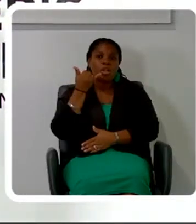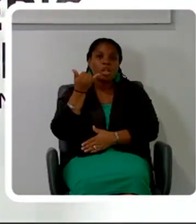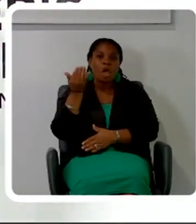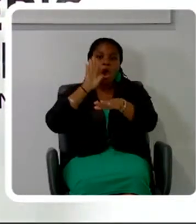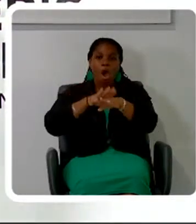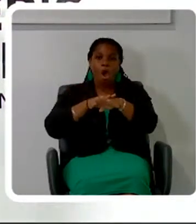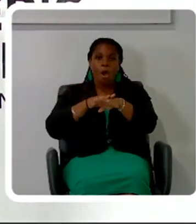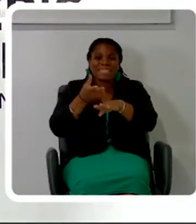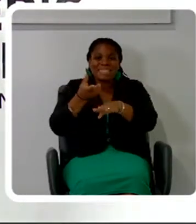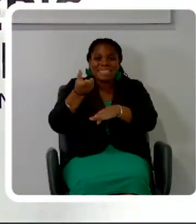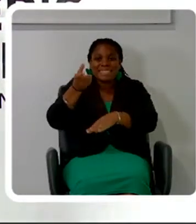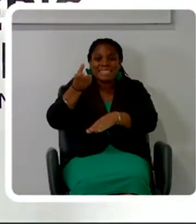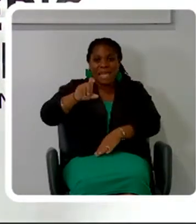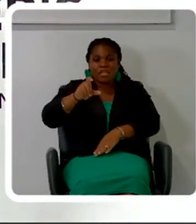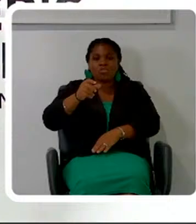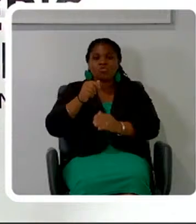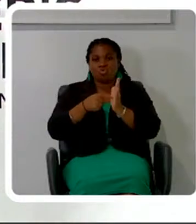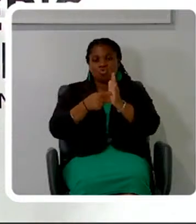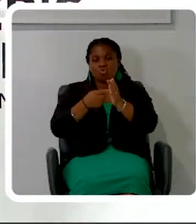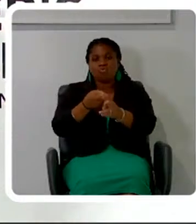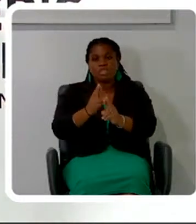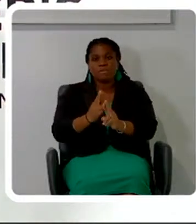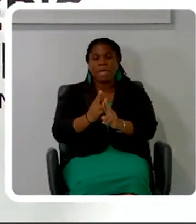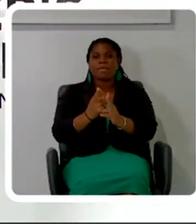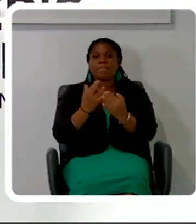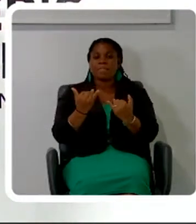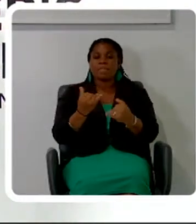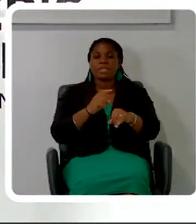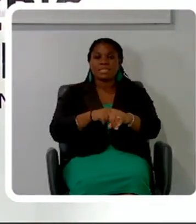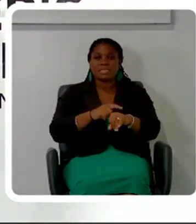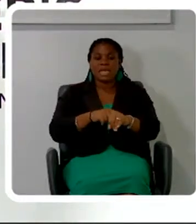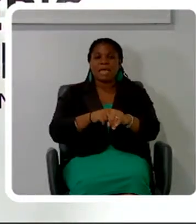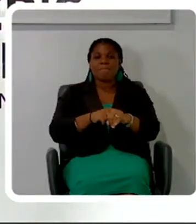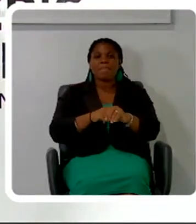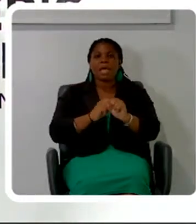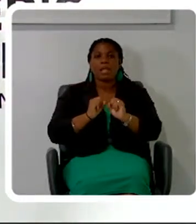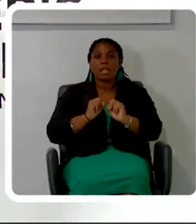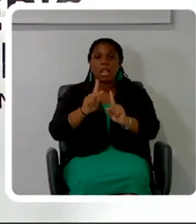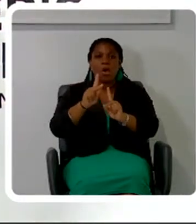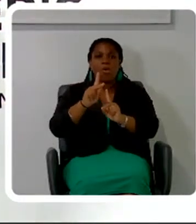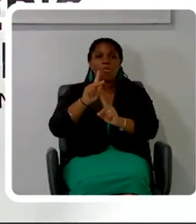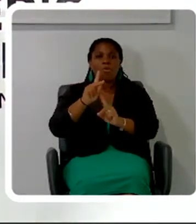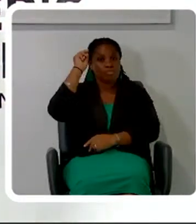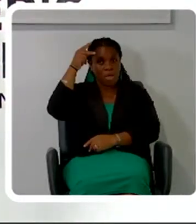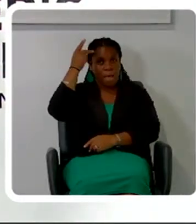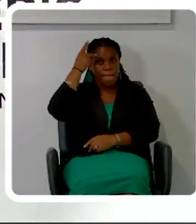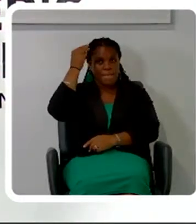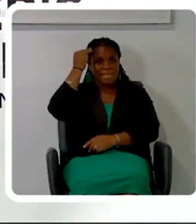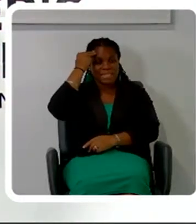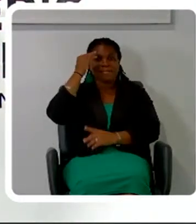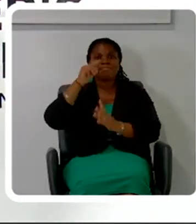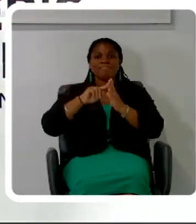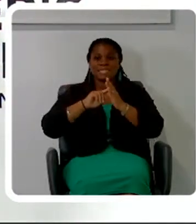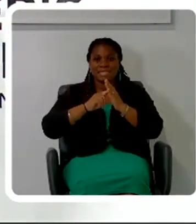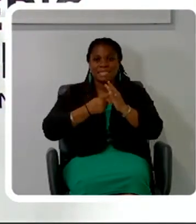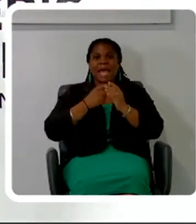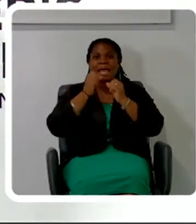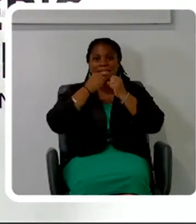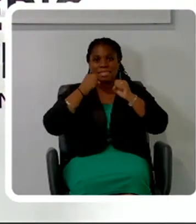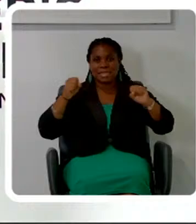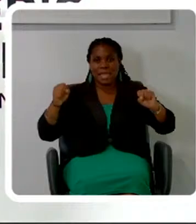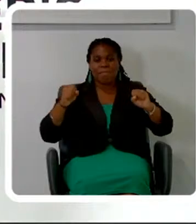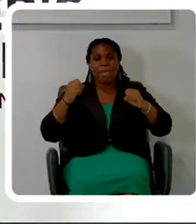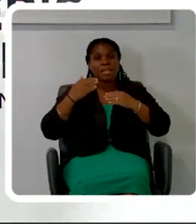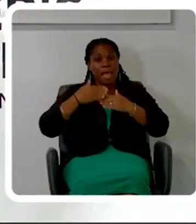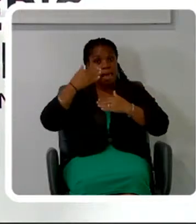show of respect. At this time, I will turn the floor over to Prime Minister for his opening statement. Following that, we